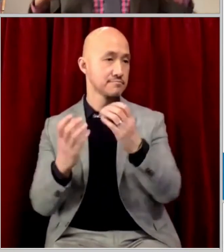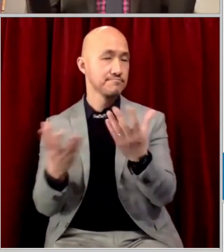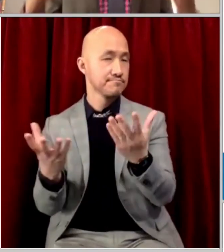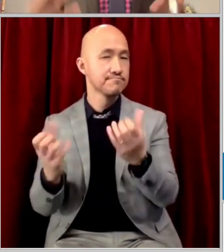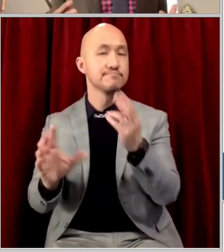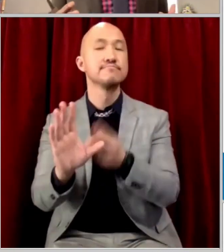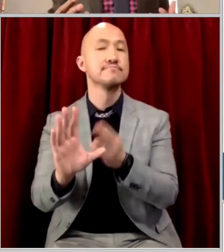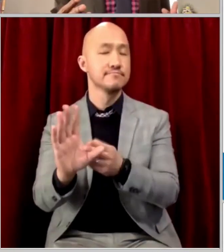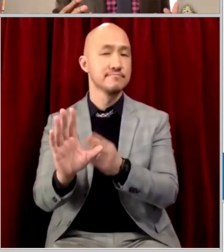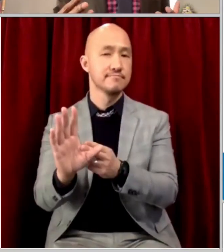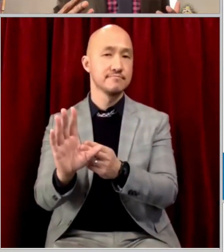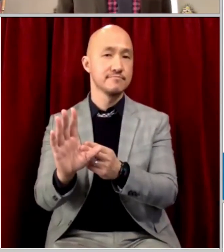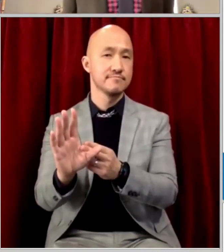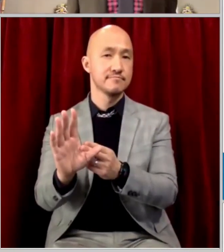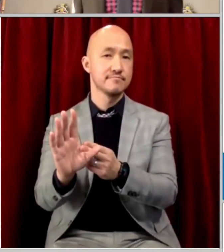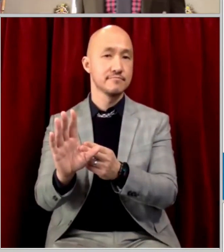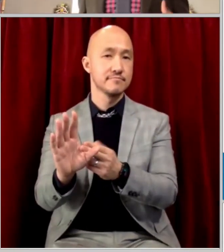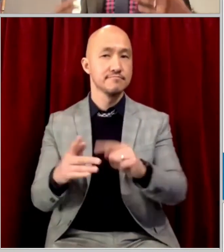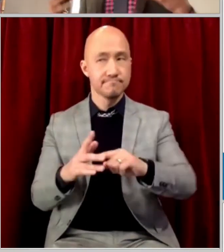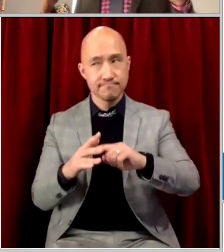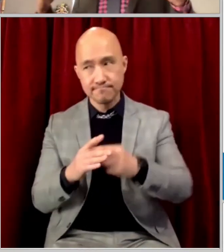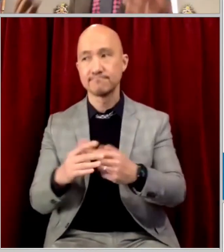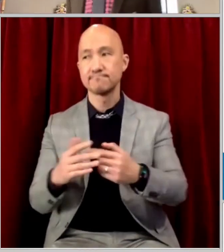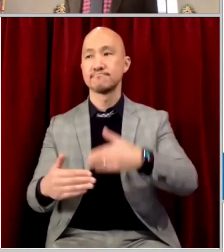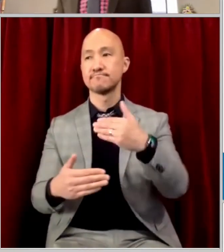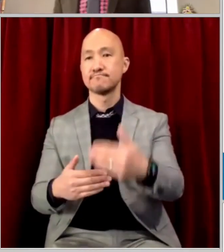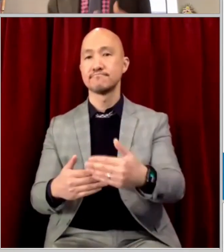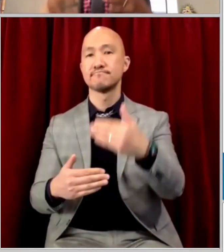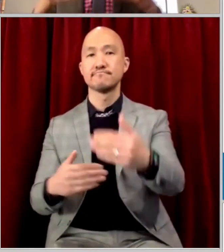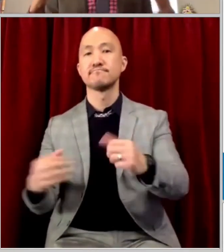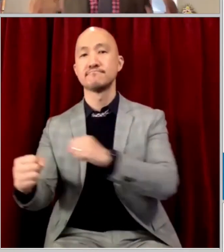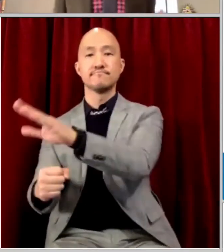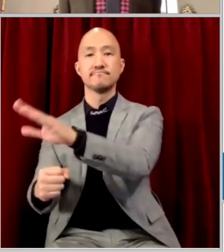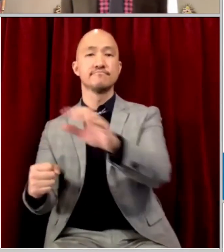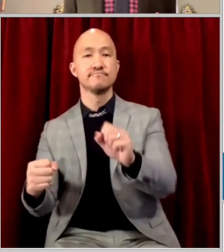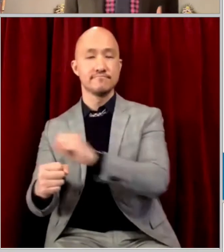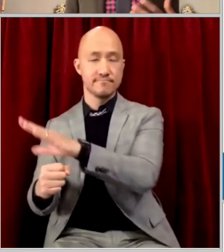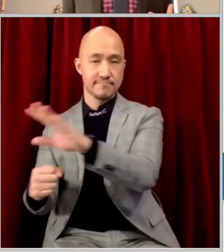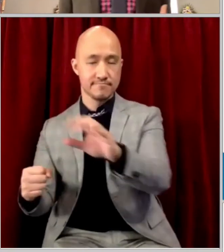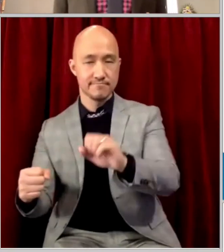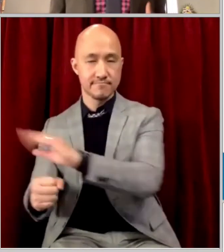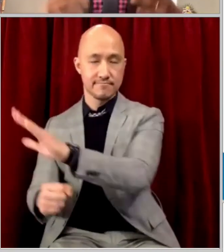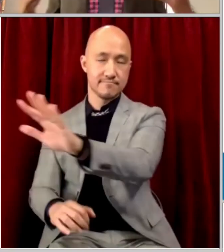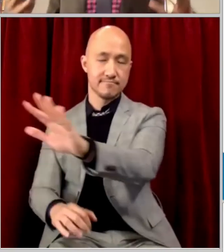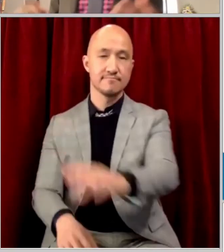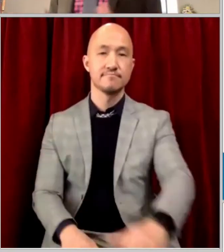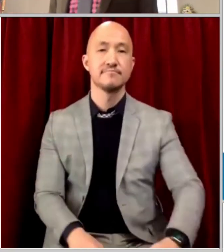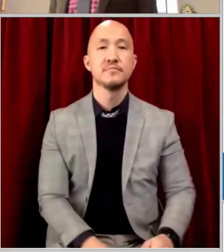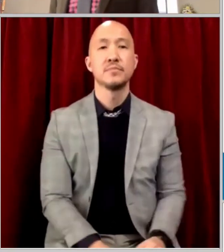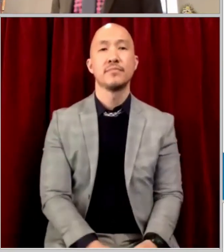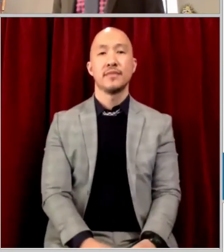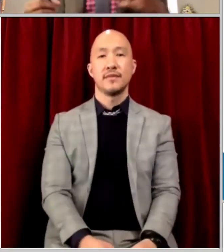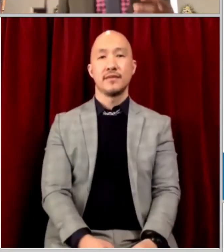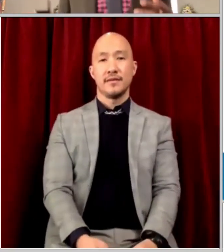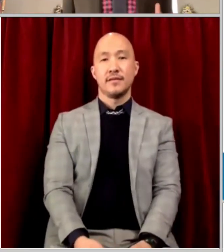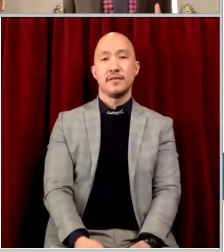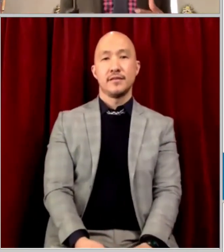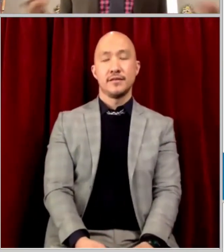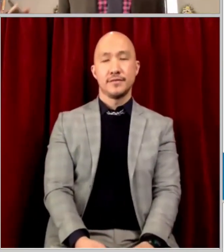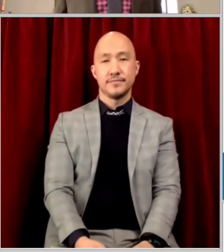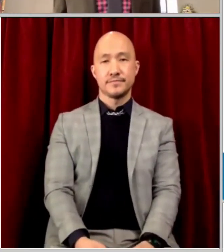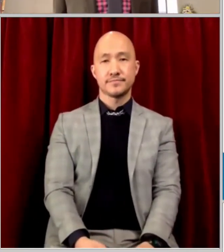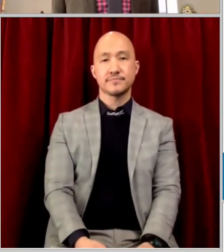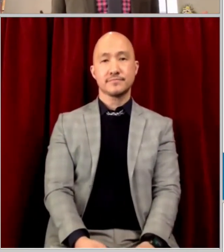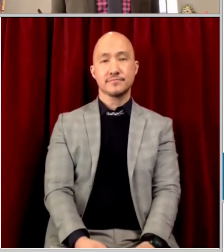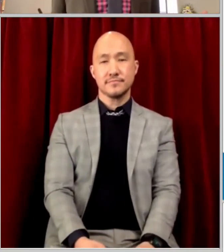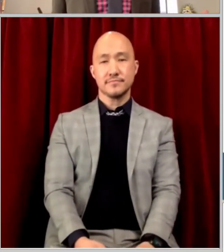believe it's shining the light. Right? Not trying to hide my light, but really shining my light and helping this person see